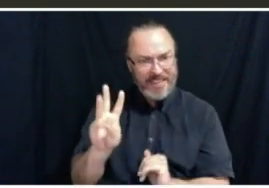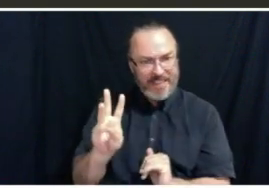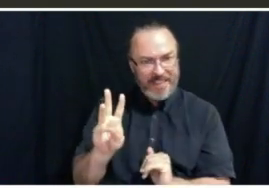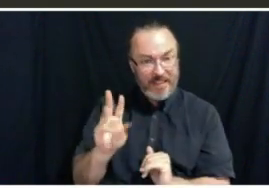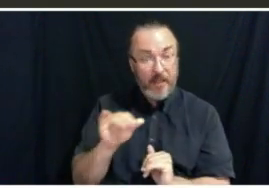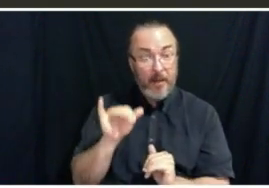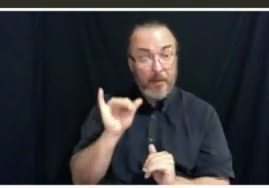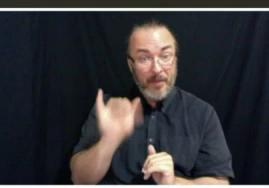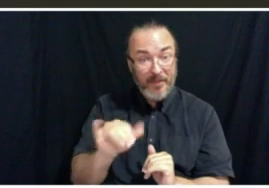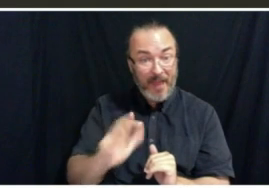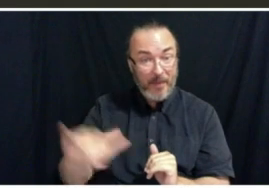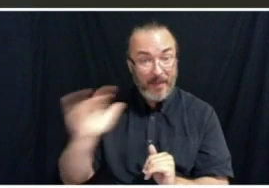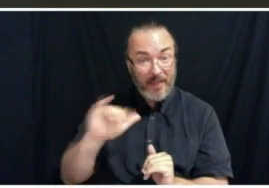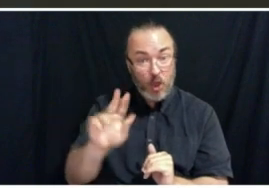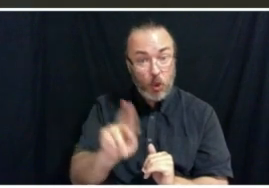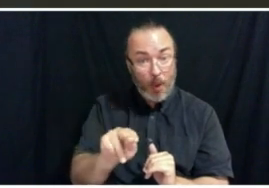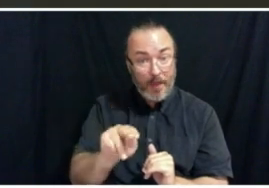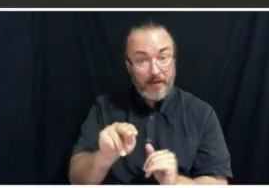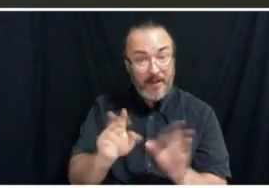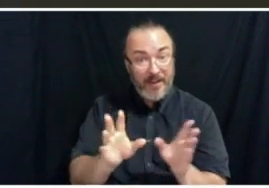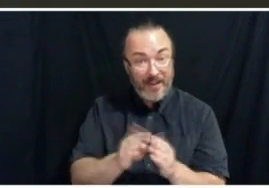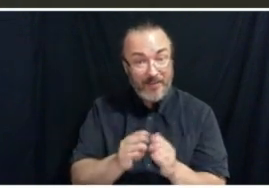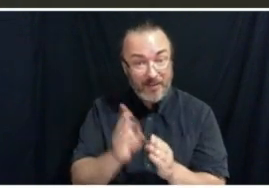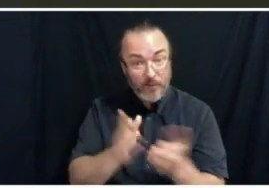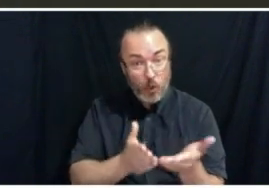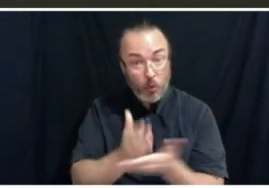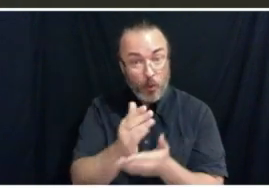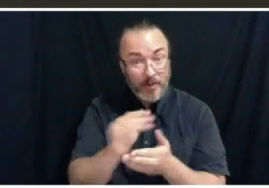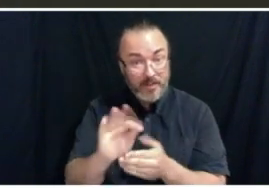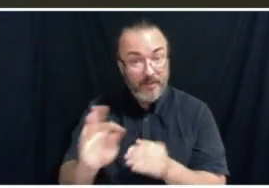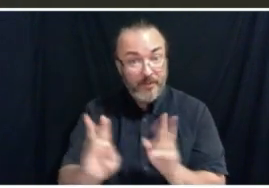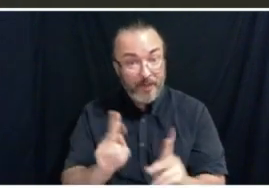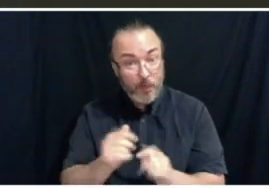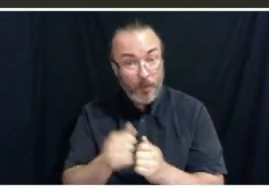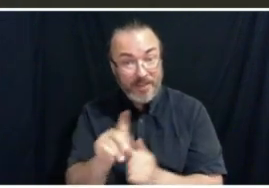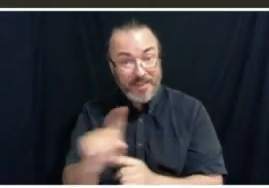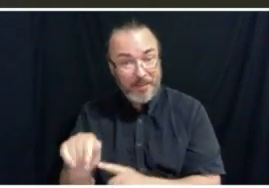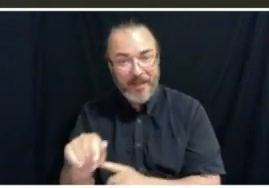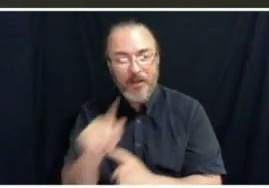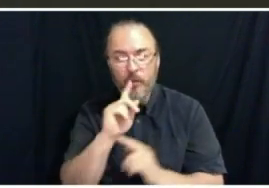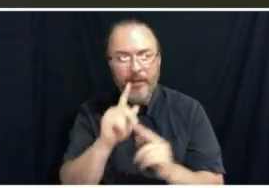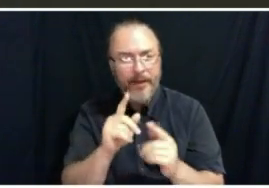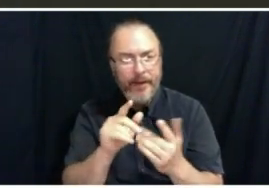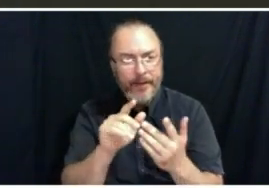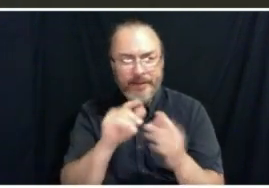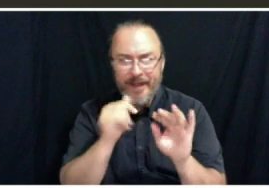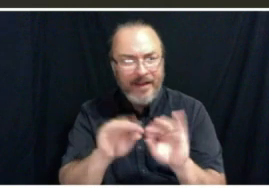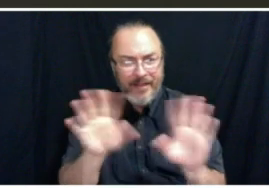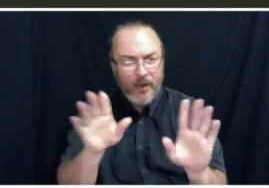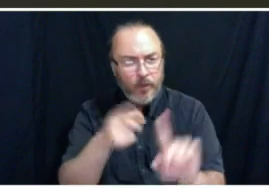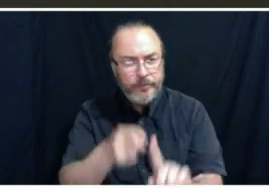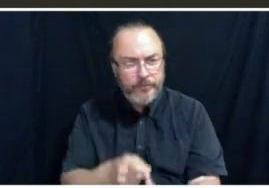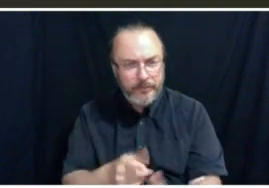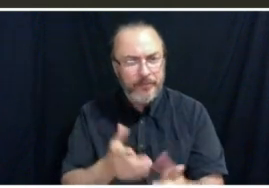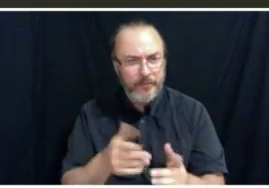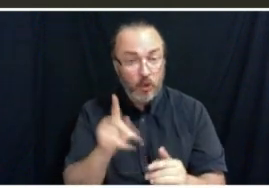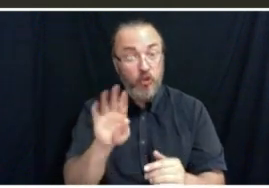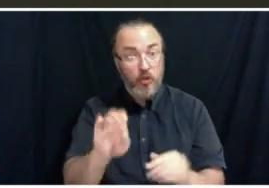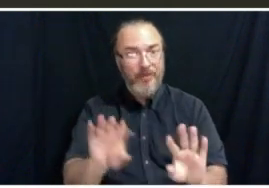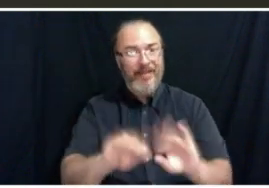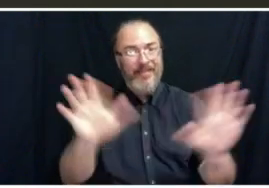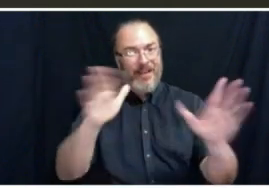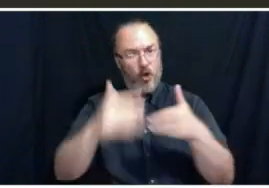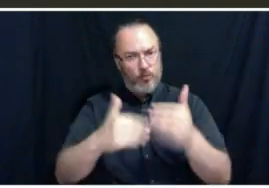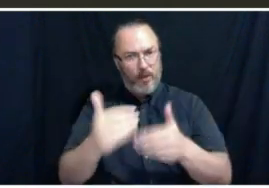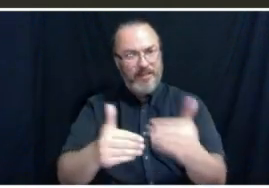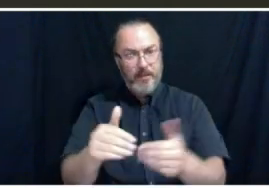Convention for the Rights of Persons with Disabilities, was ambiguous in some ways. It set a very clear process. Children with disabilities had the right